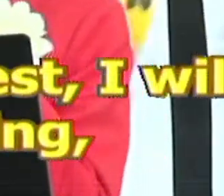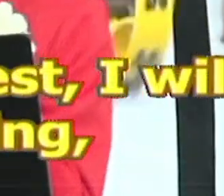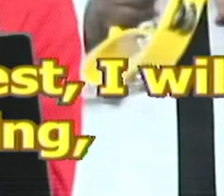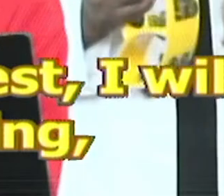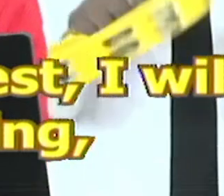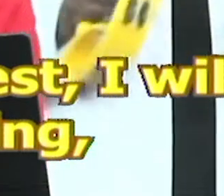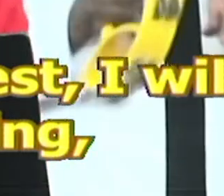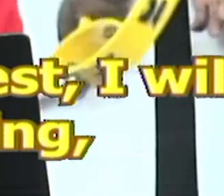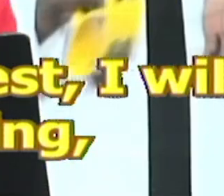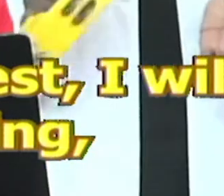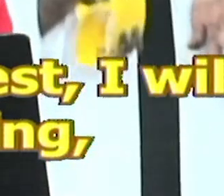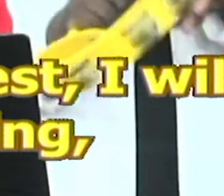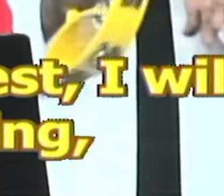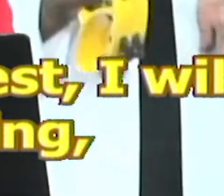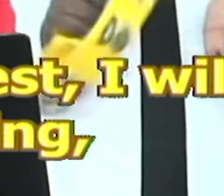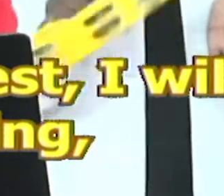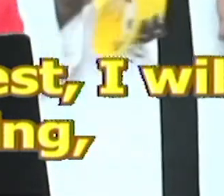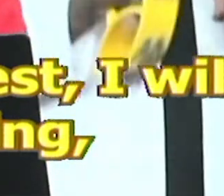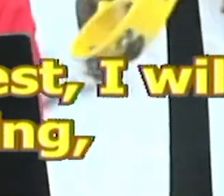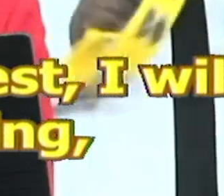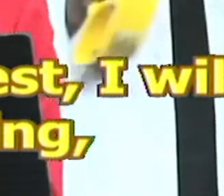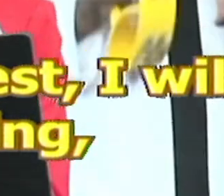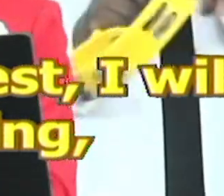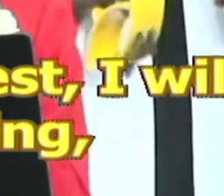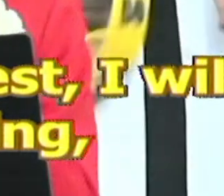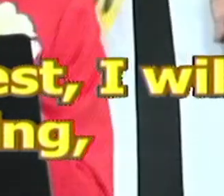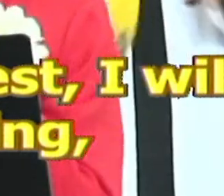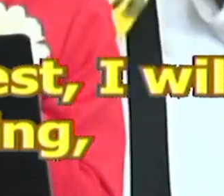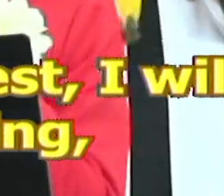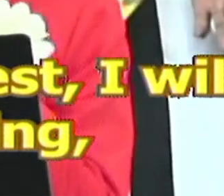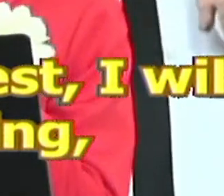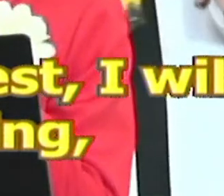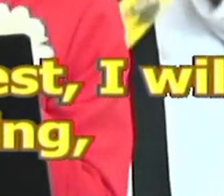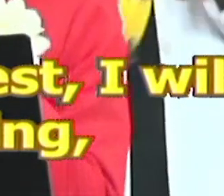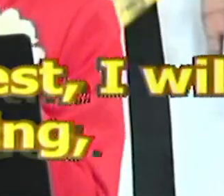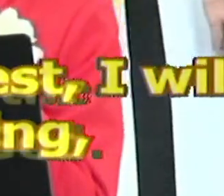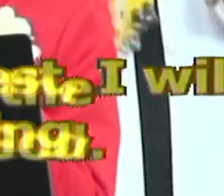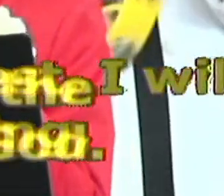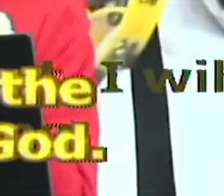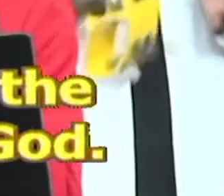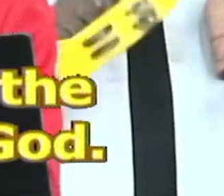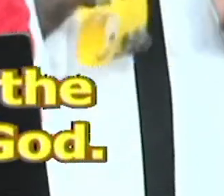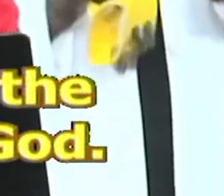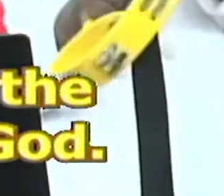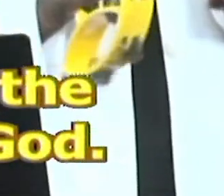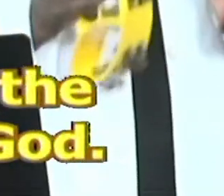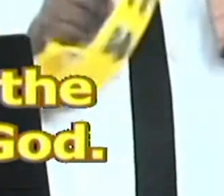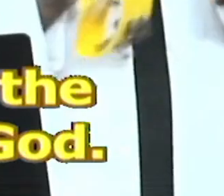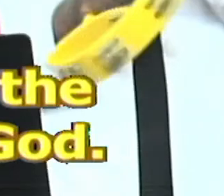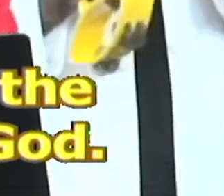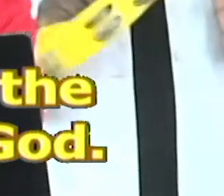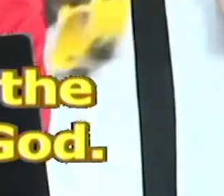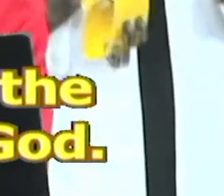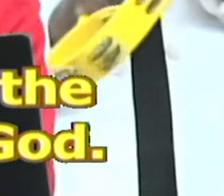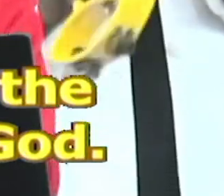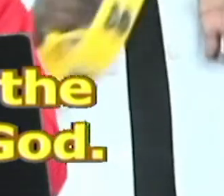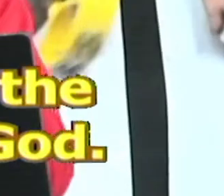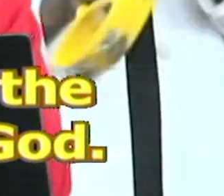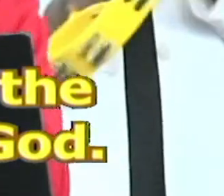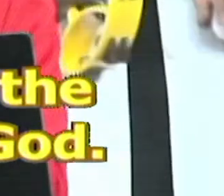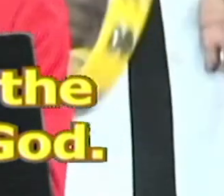ring. Glory in the highest, I will shout and sing. Standing on